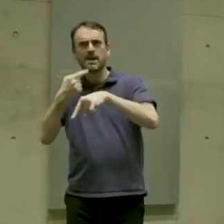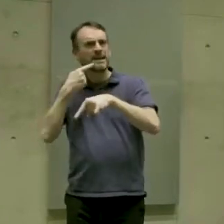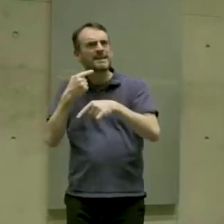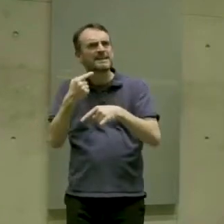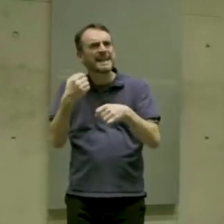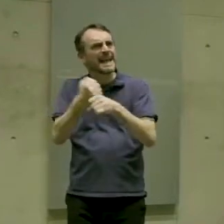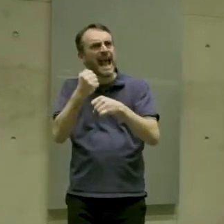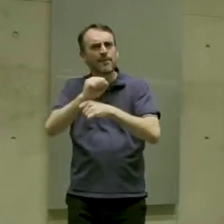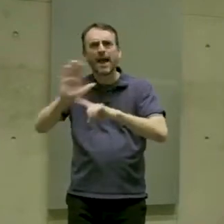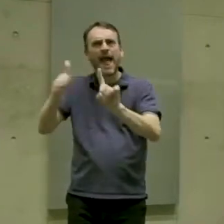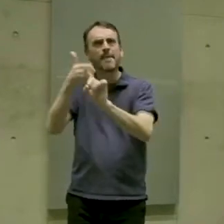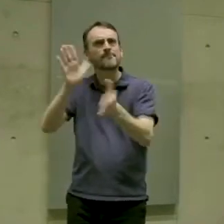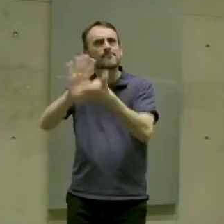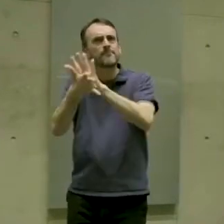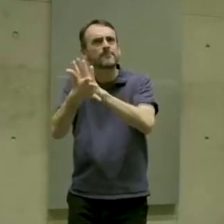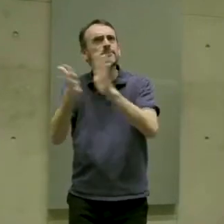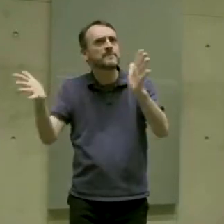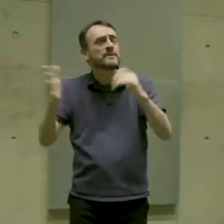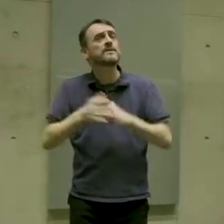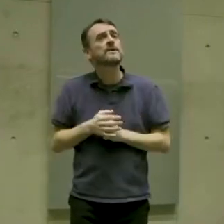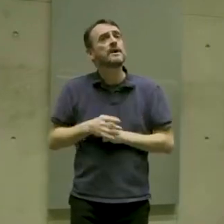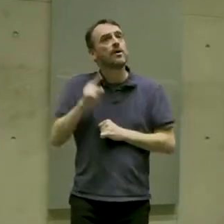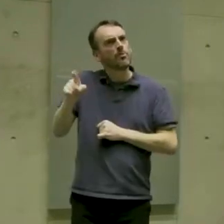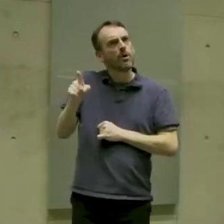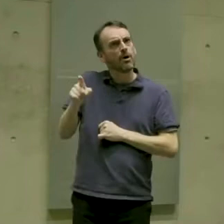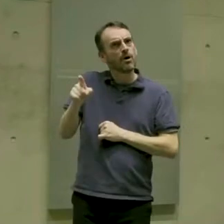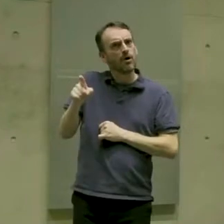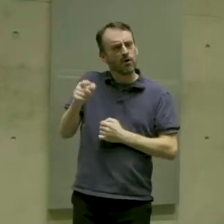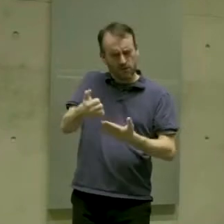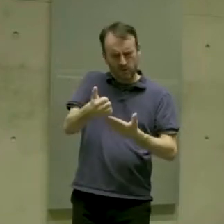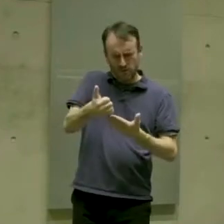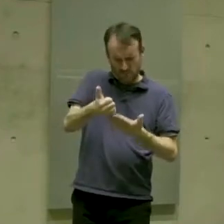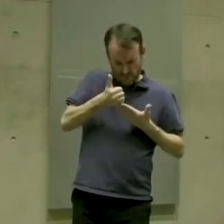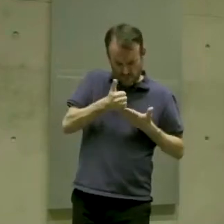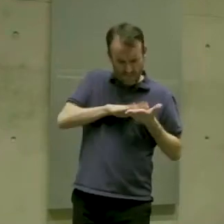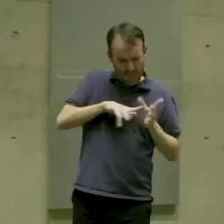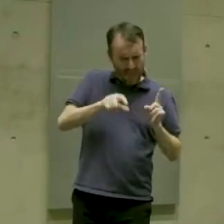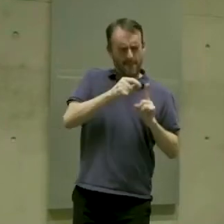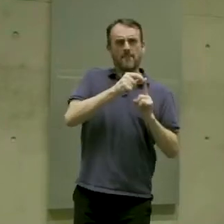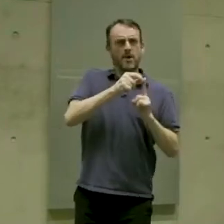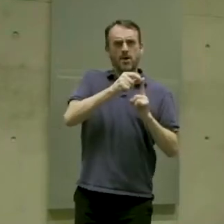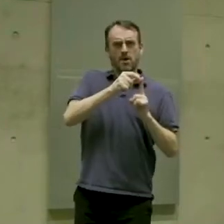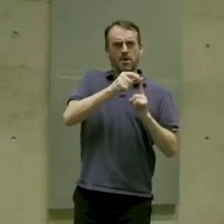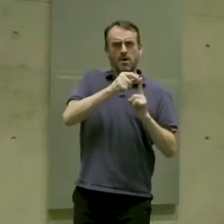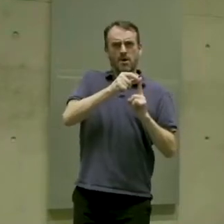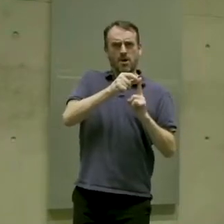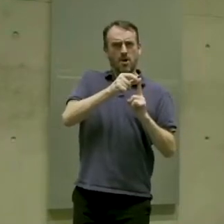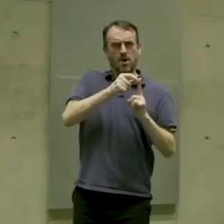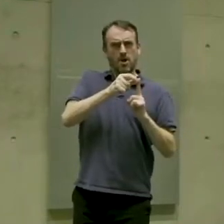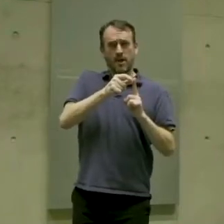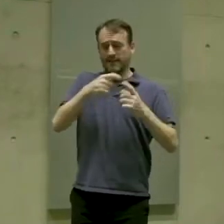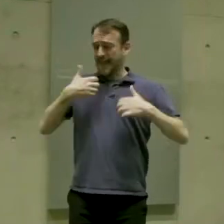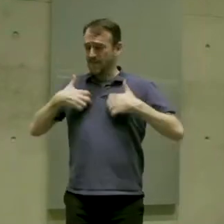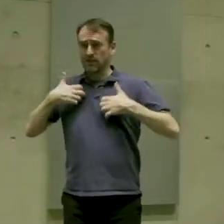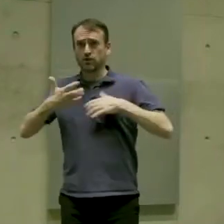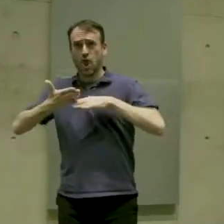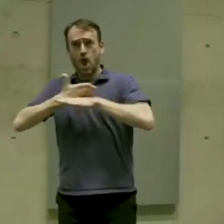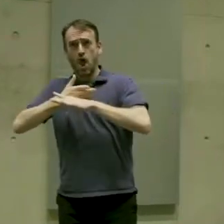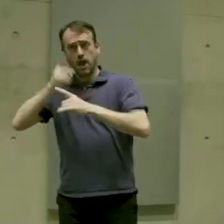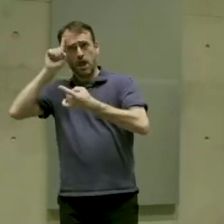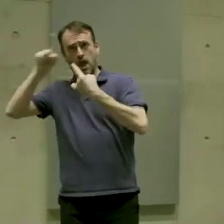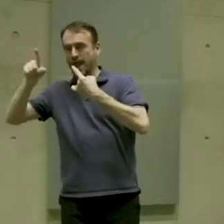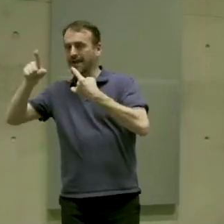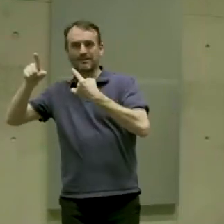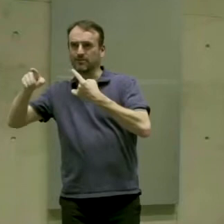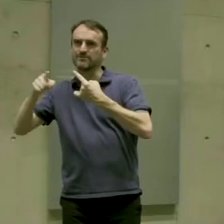game. The very idea of using a map to navigate was an anathema to adventure's early devotees. Mary